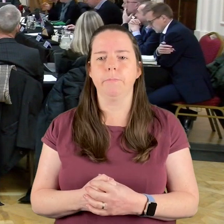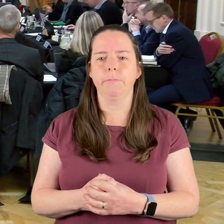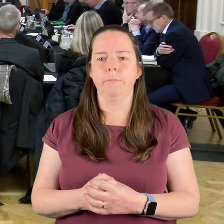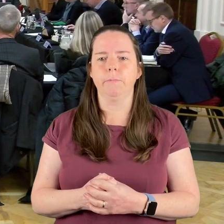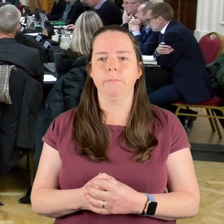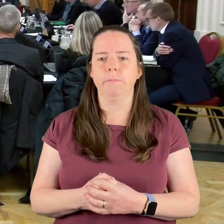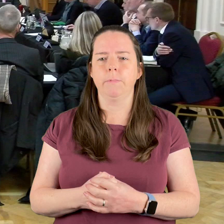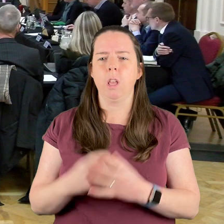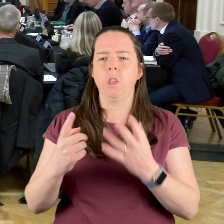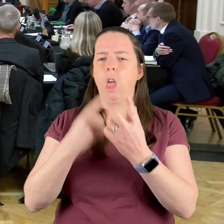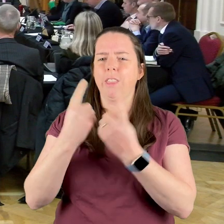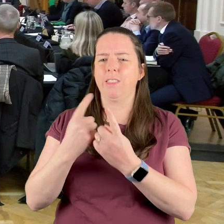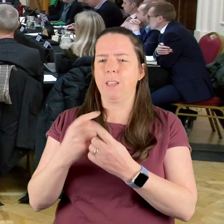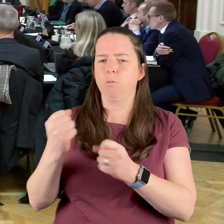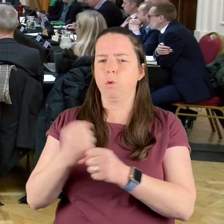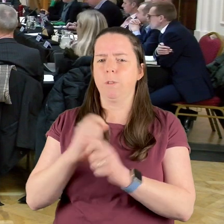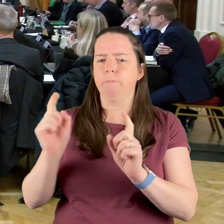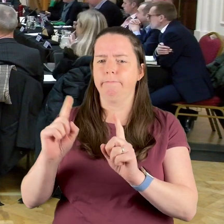Thank you. Joe.